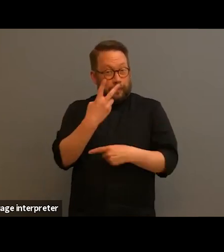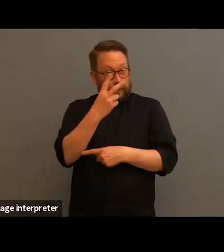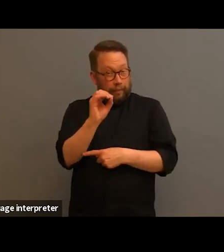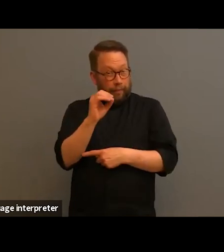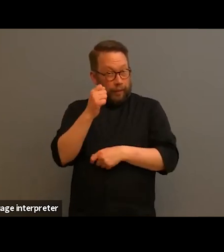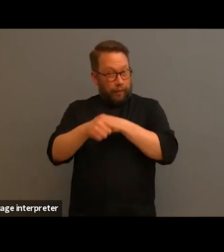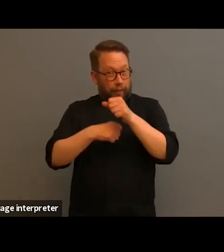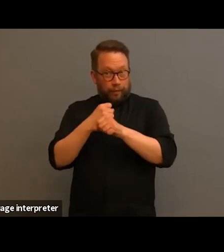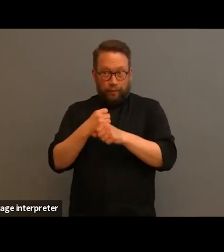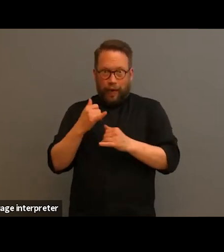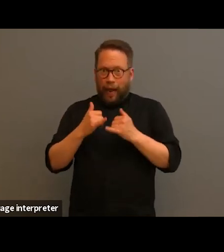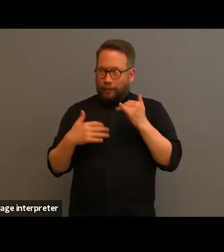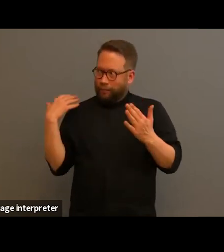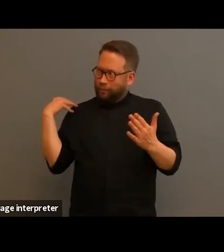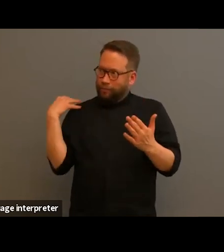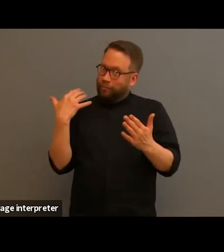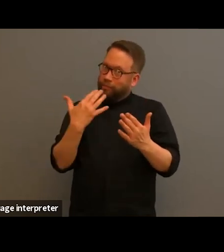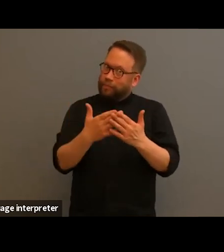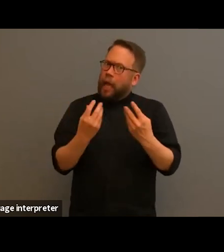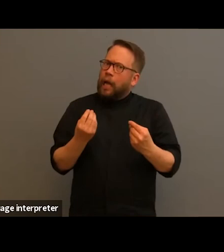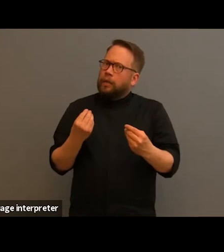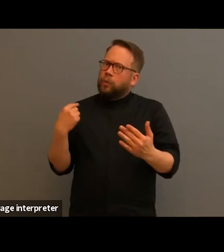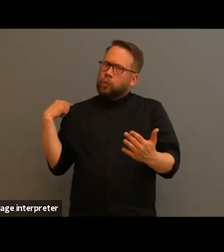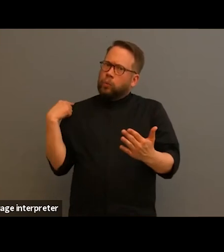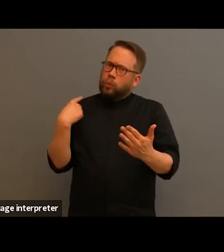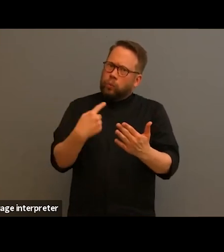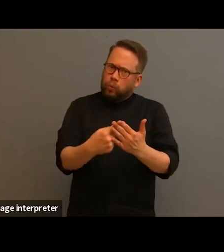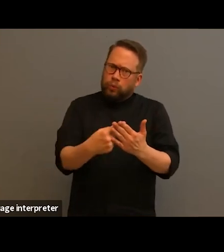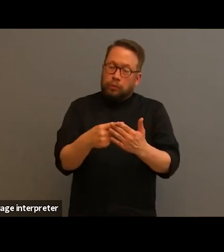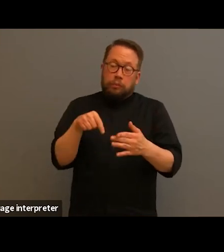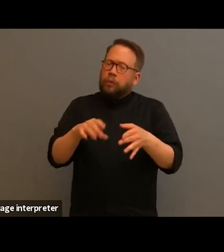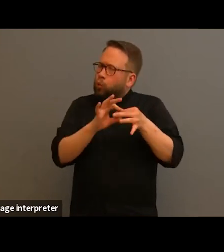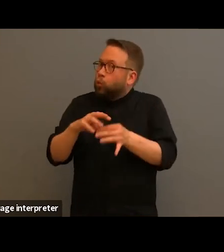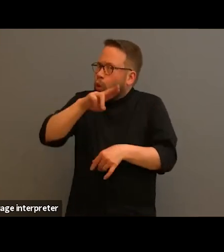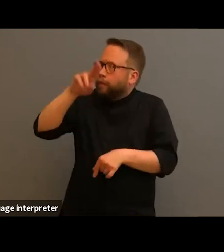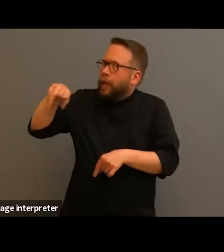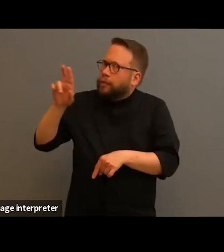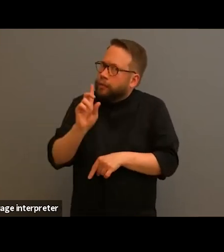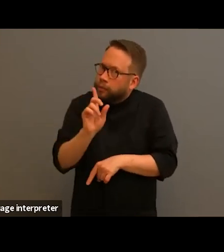mainly Norwegian reports, and our report is unfortunately only available in Norwegian.